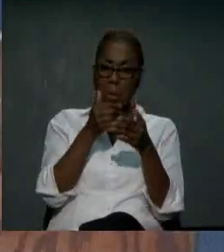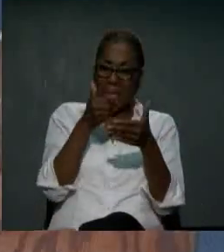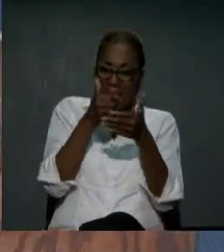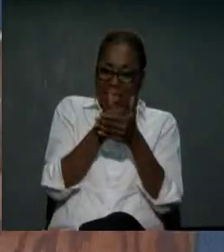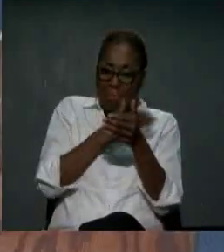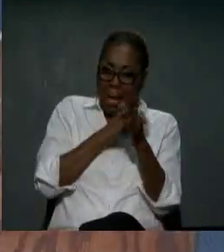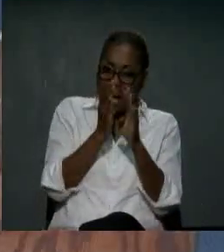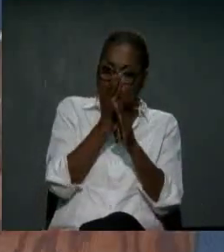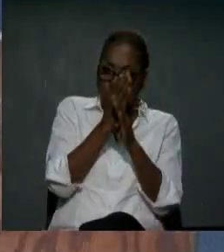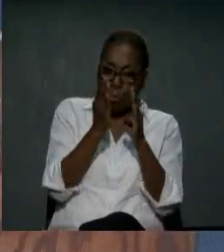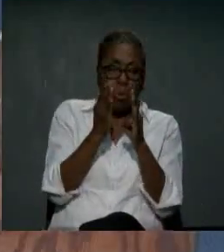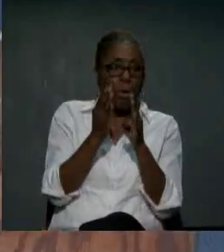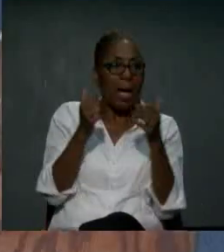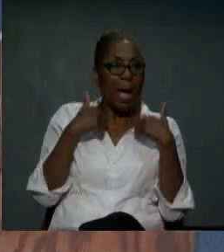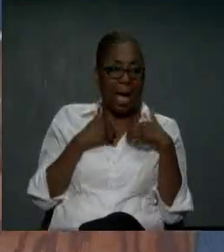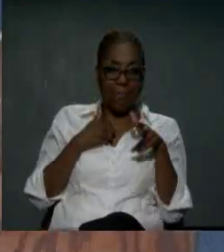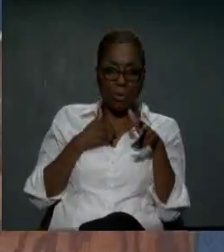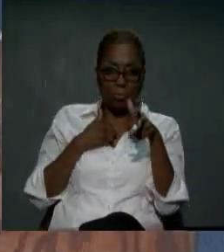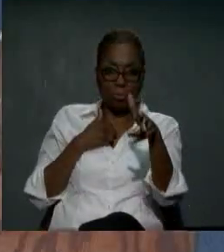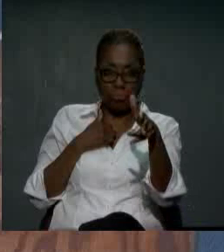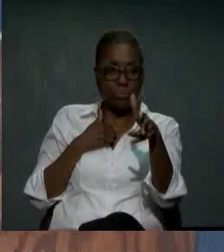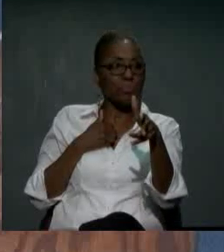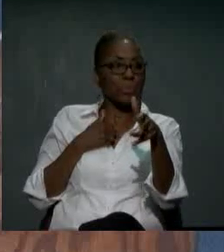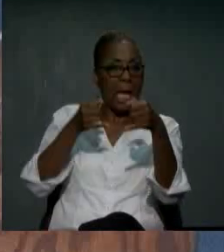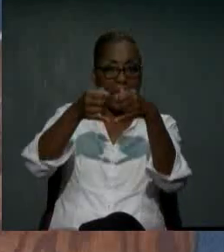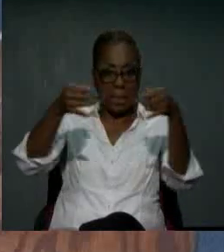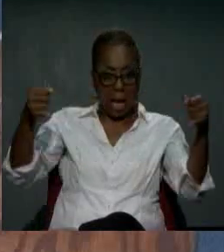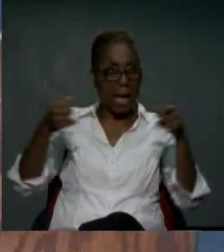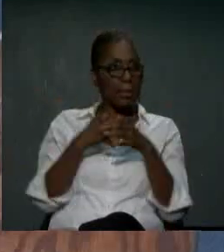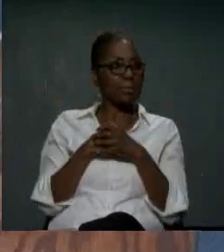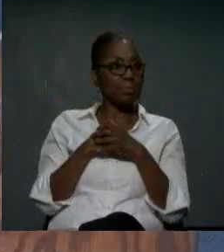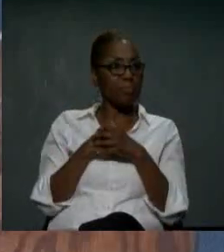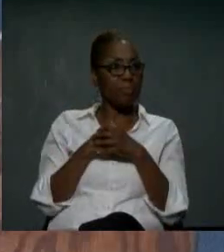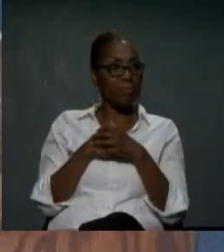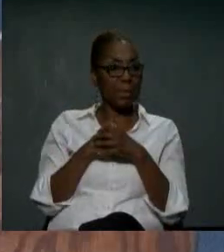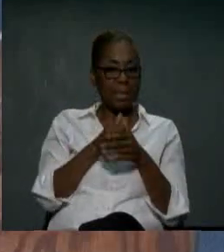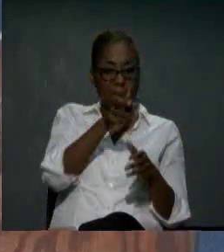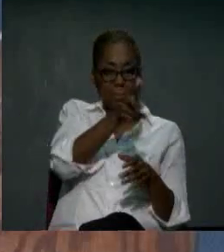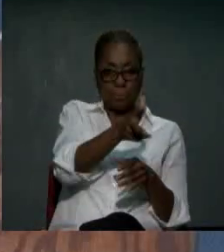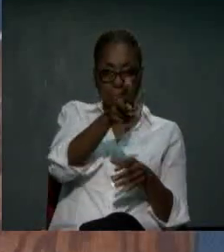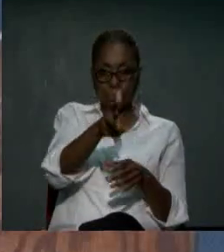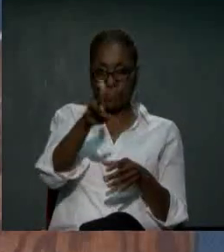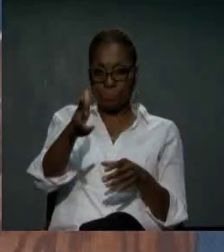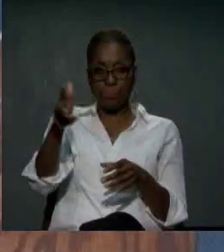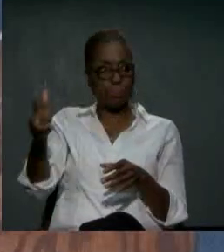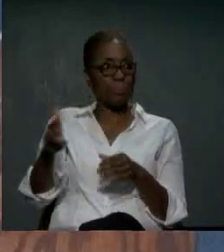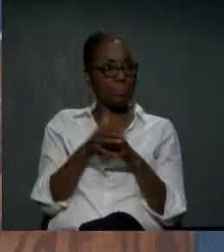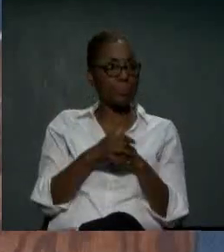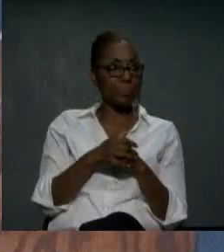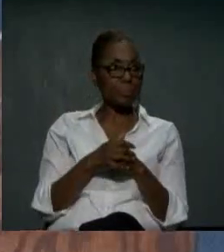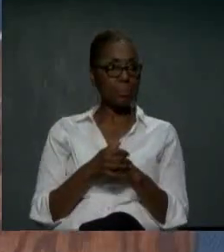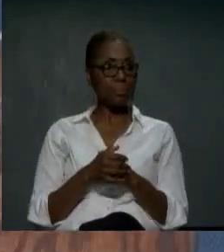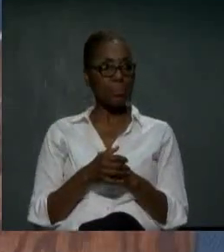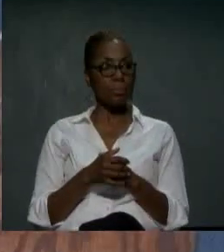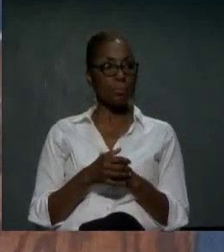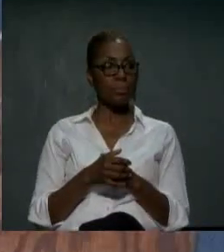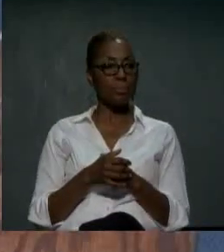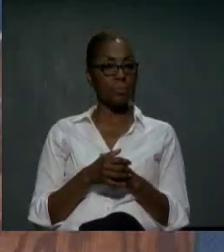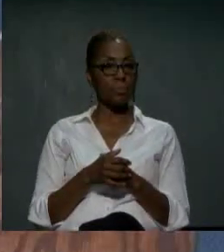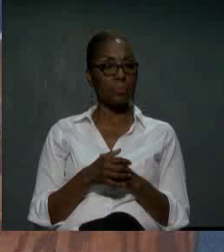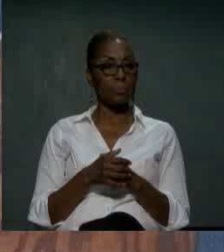and there is a parking lot, the line, in the parking spots, where the cars are parked.